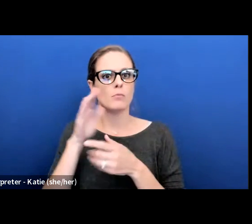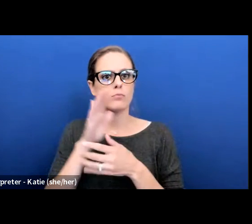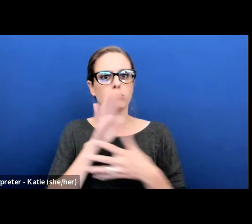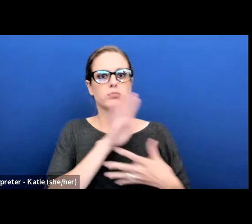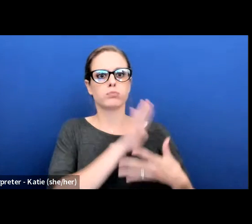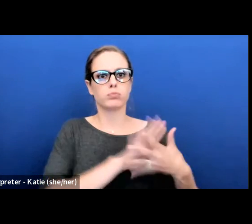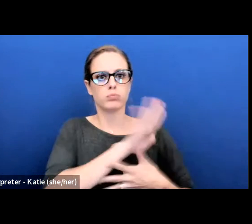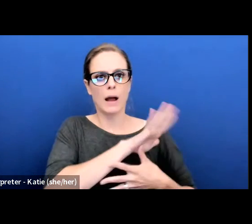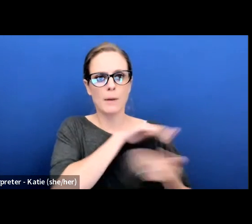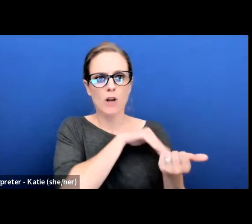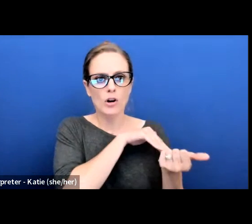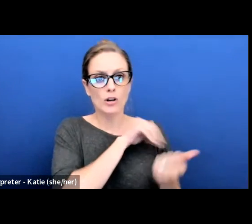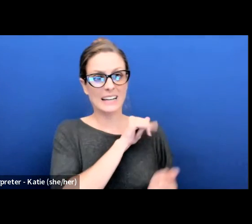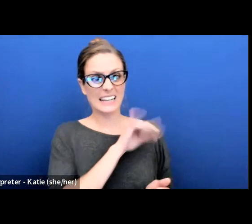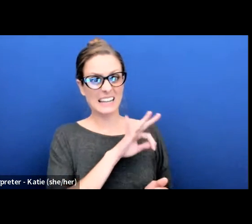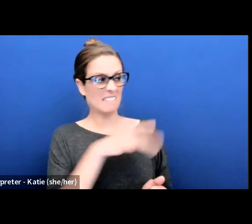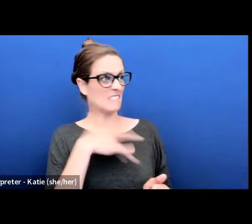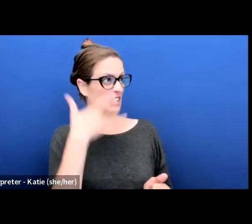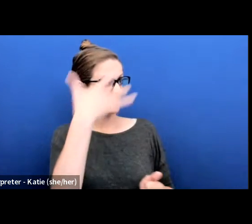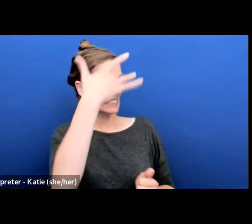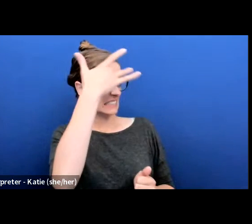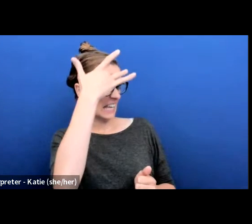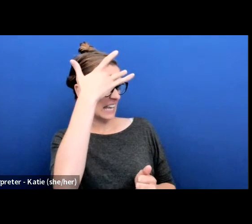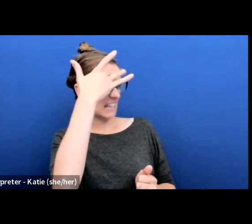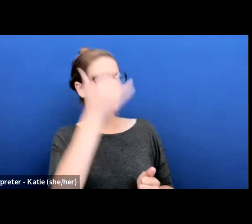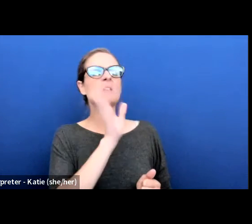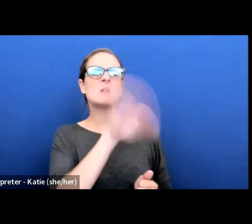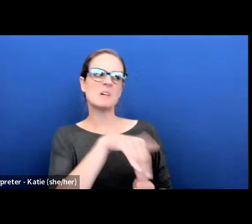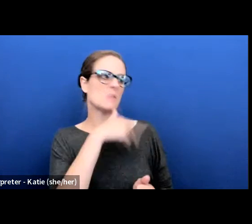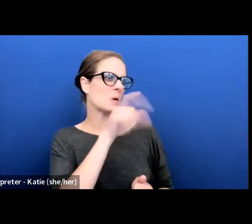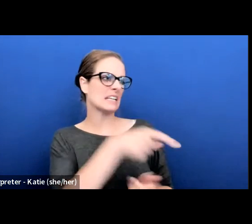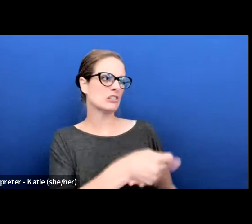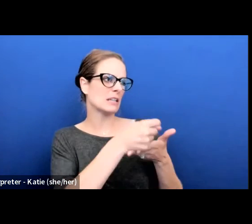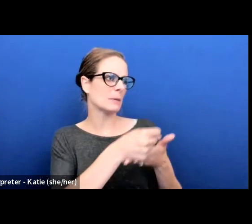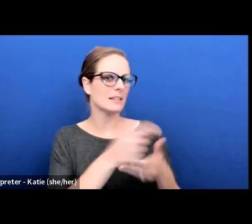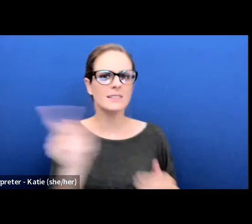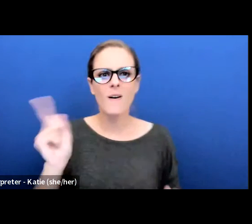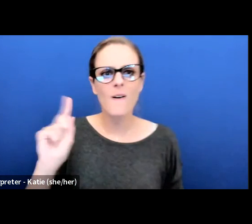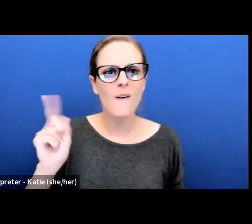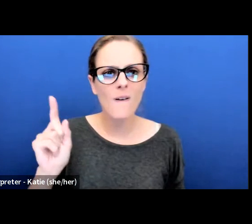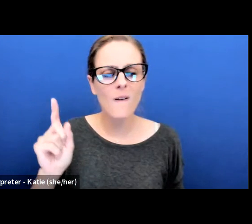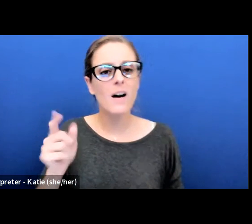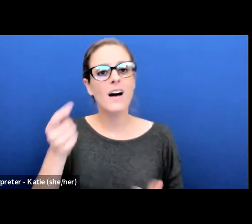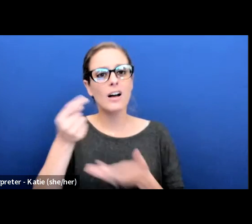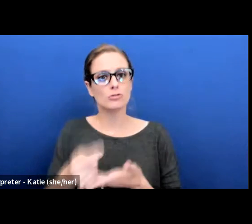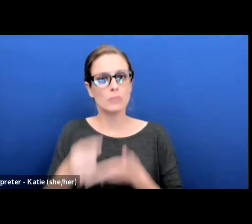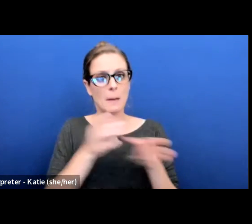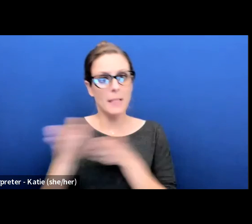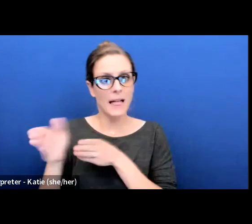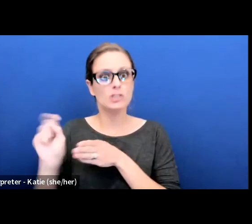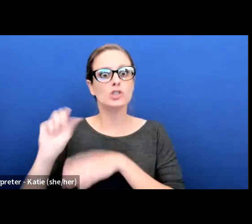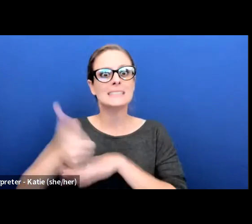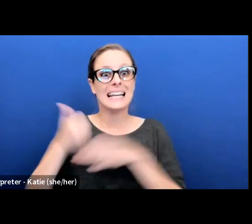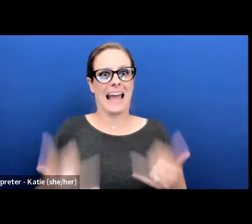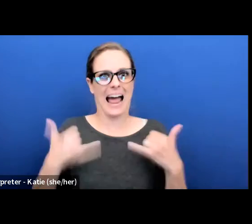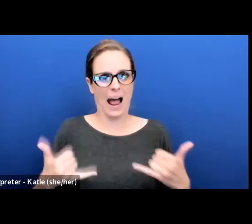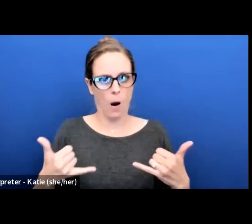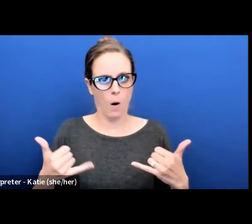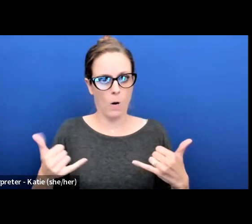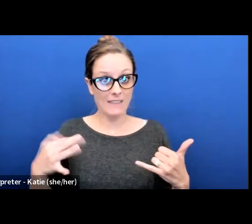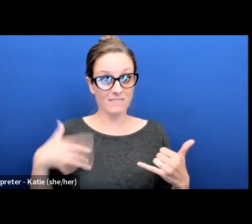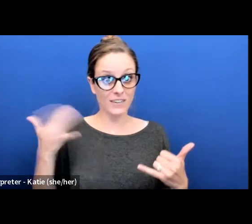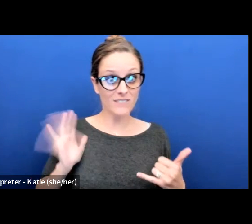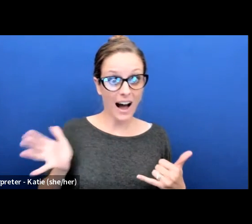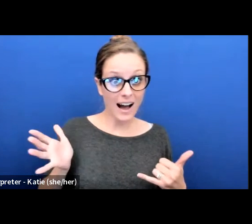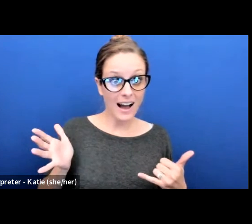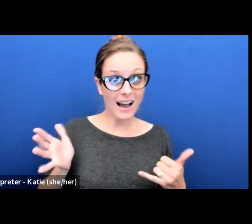sick, then you don't need treatment. That's not how this works. The treatment plan should actually be created now when you don't have COVID. You're either someone